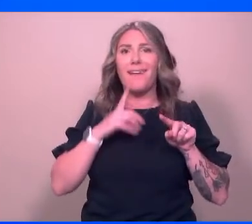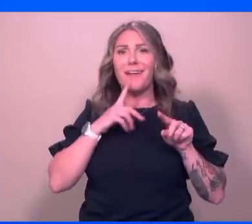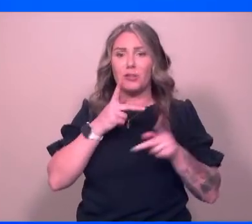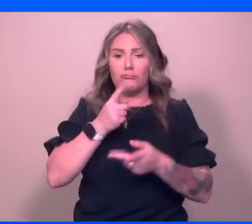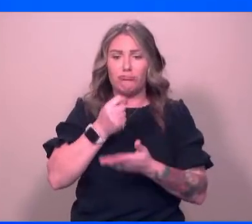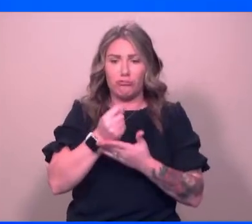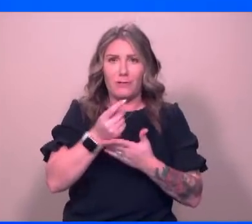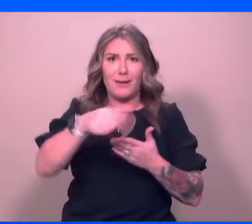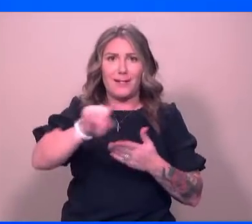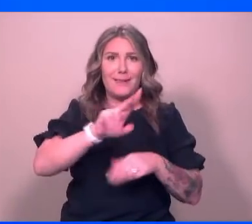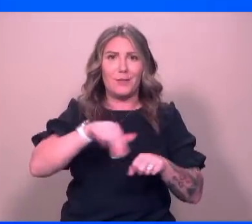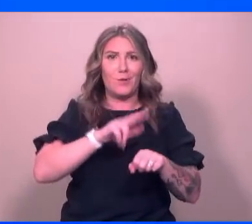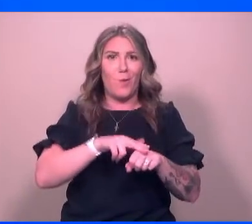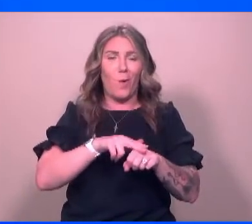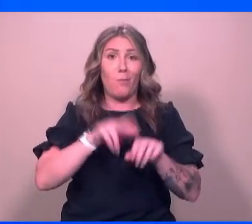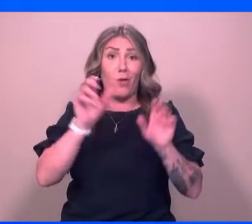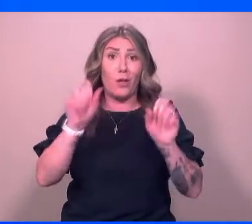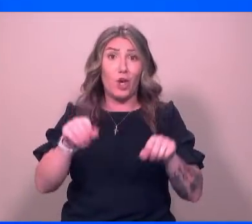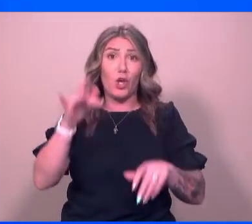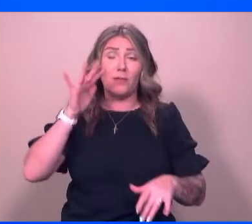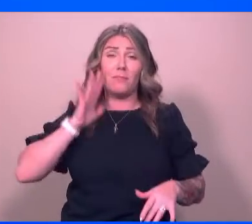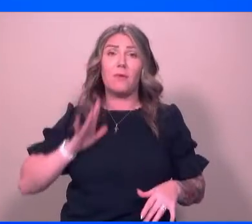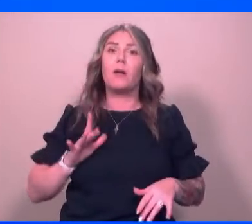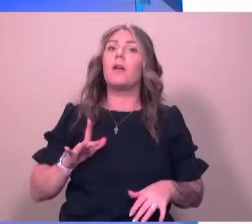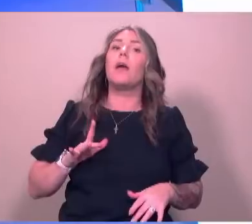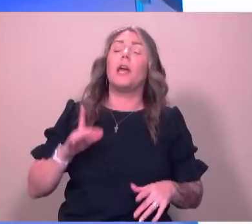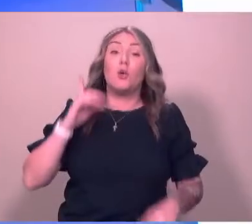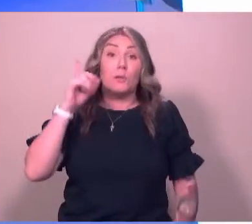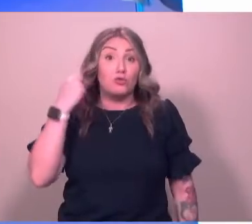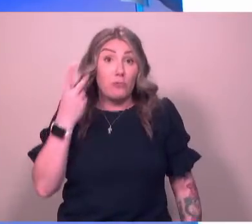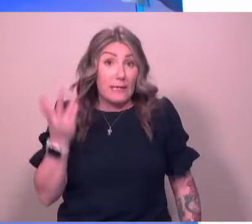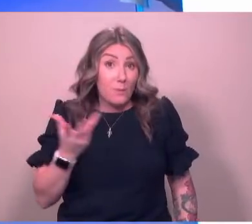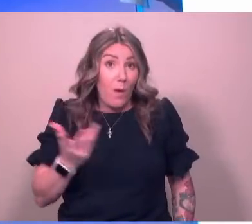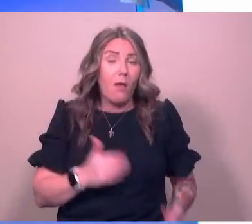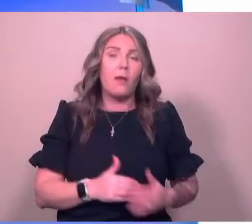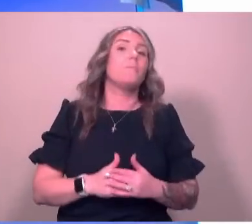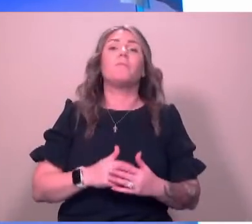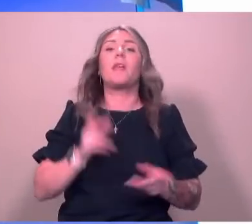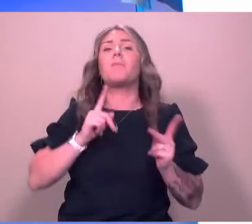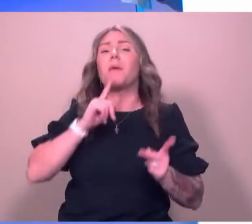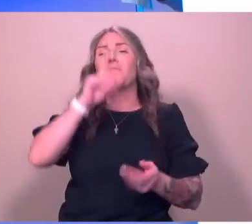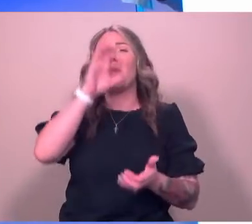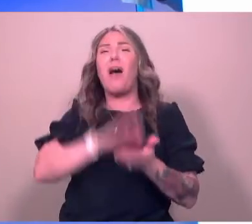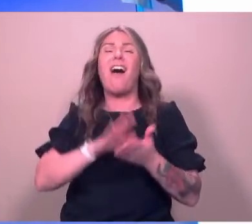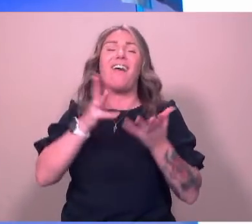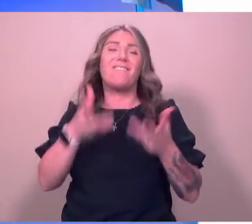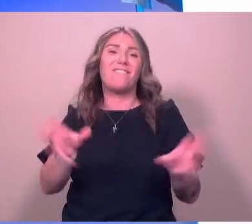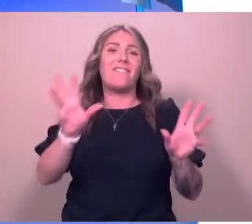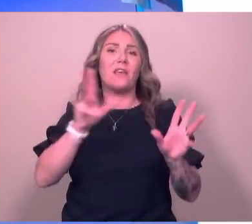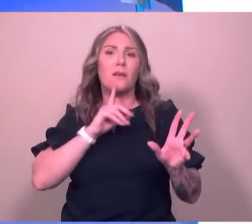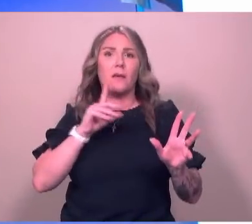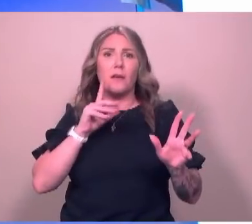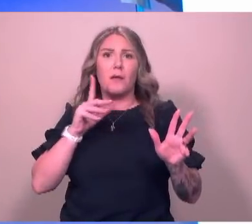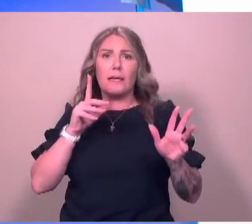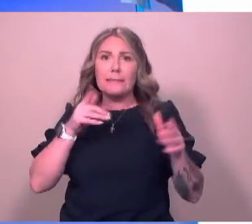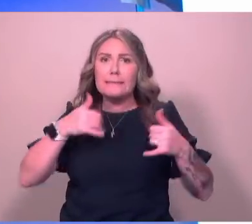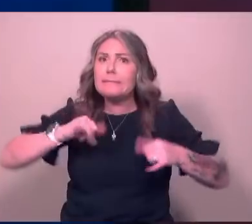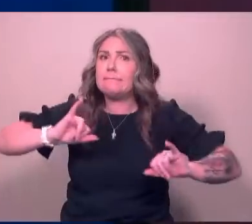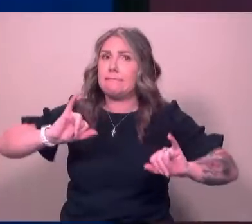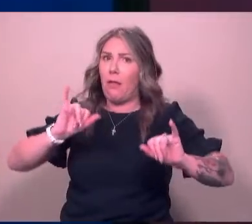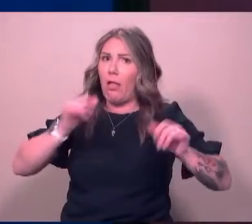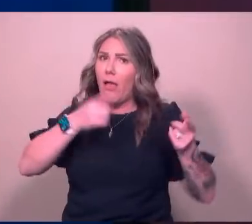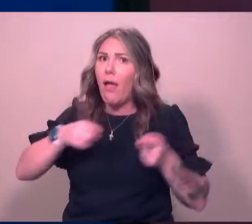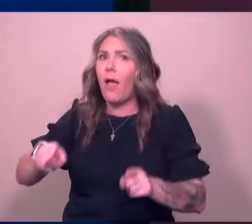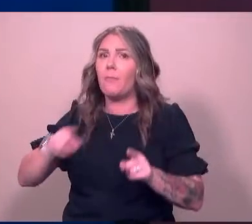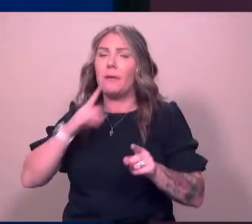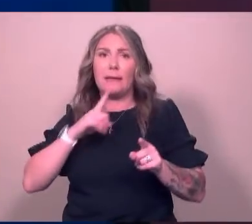those things that we normally would be able to. And here's the crazy thing. People want to believe that this is over. It's not over. The war is going on, and that the enemy is clearly